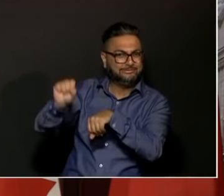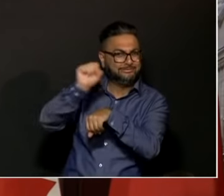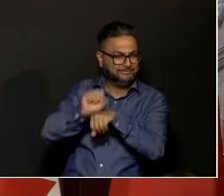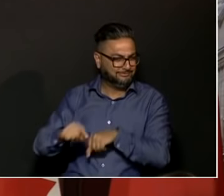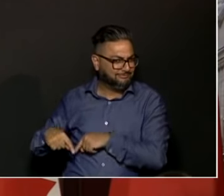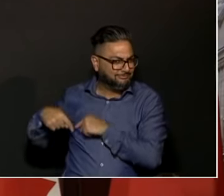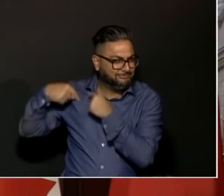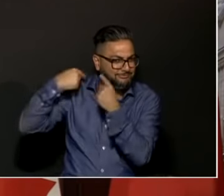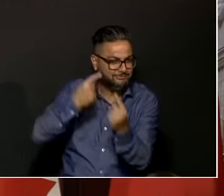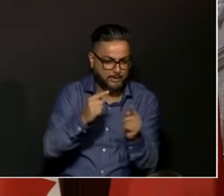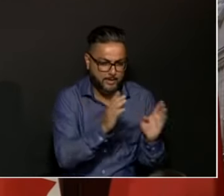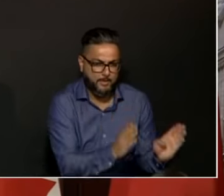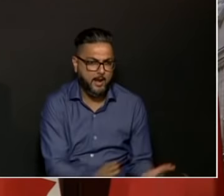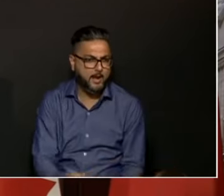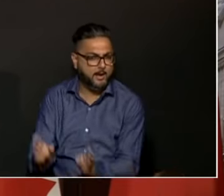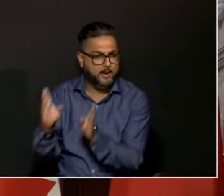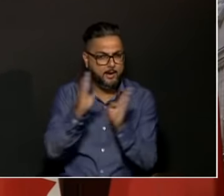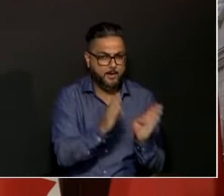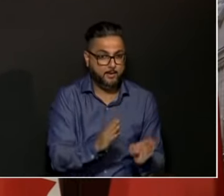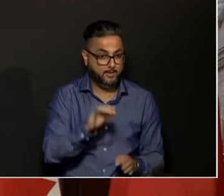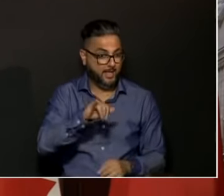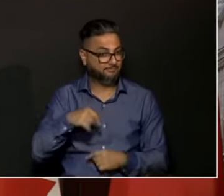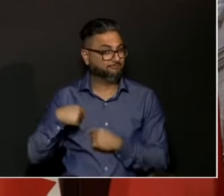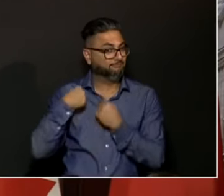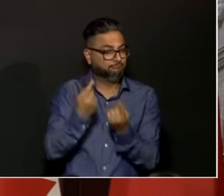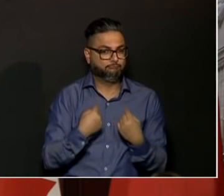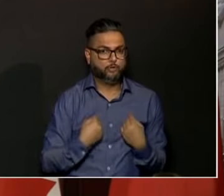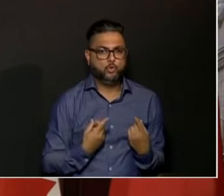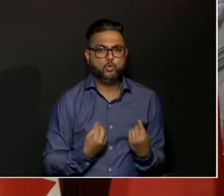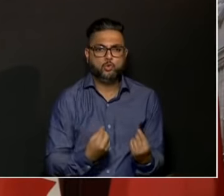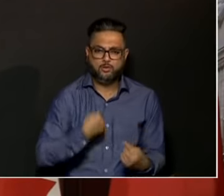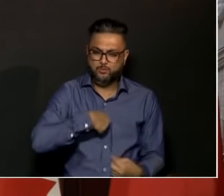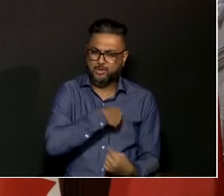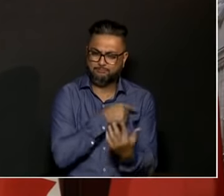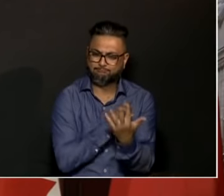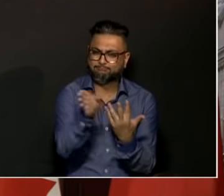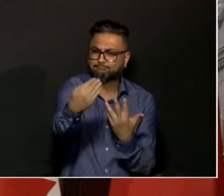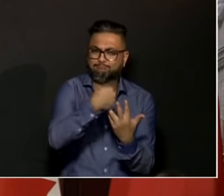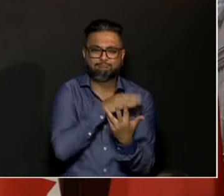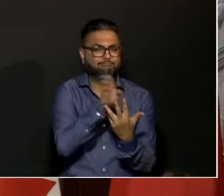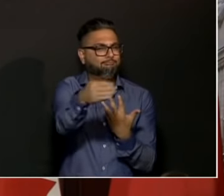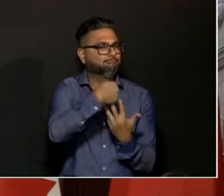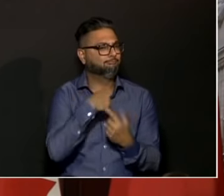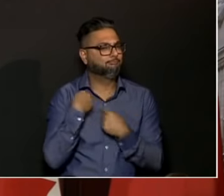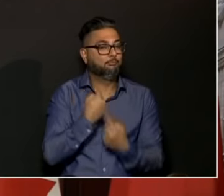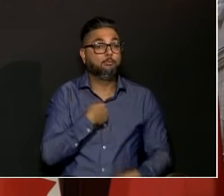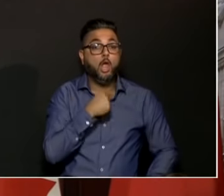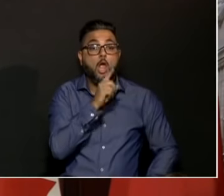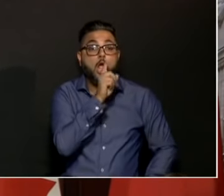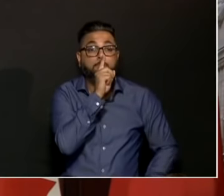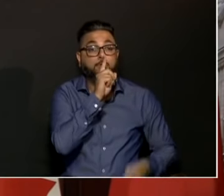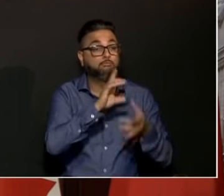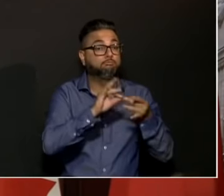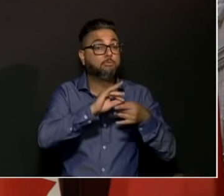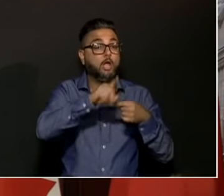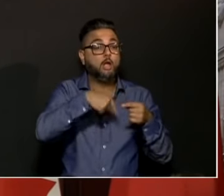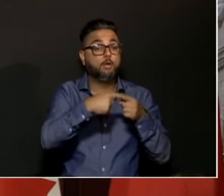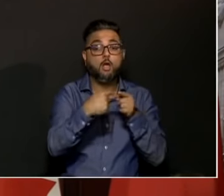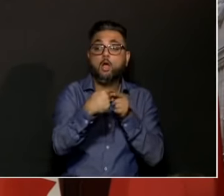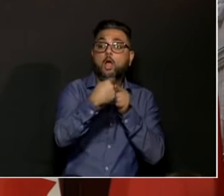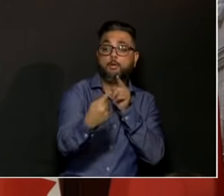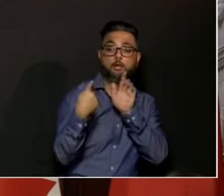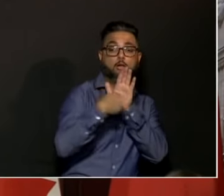that's what's happening. We've been transparent. I won't comment about what the opposition is